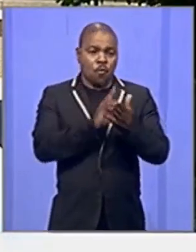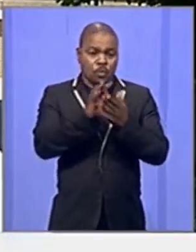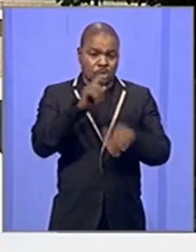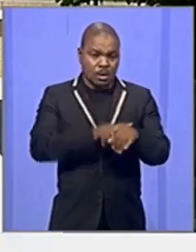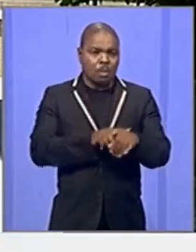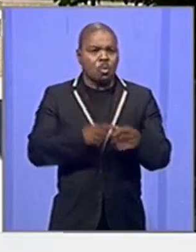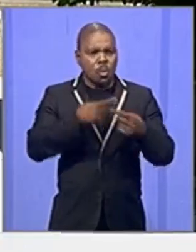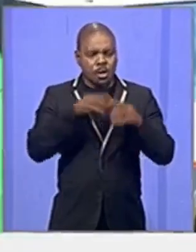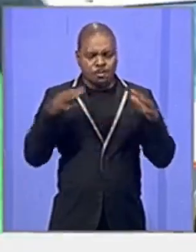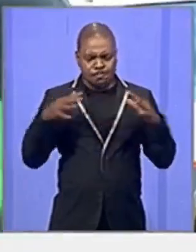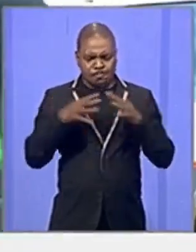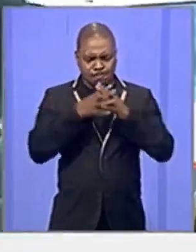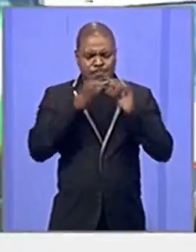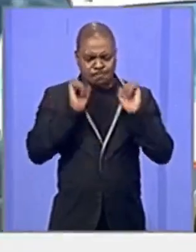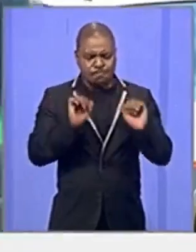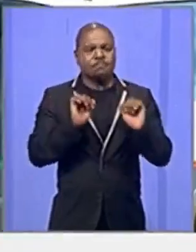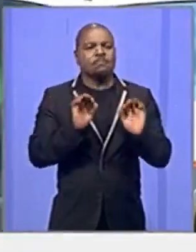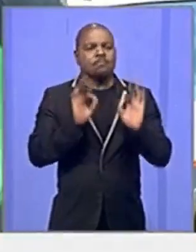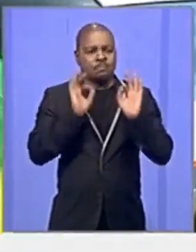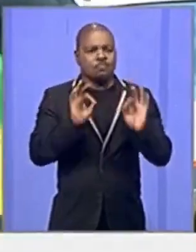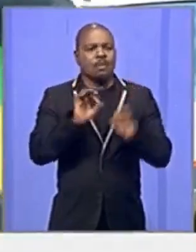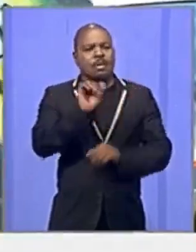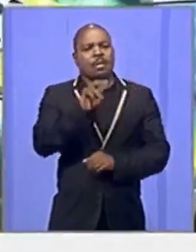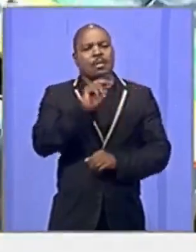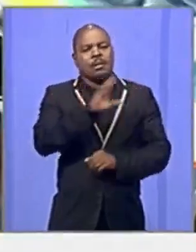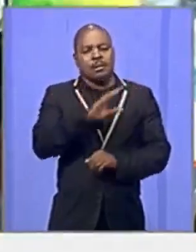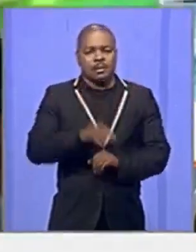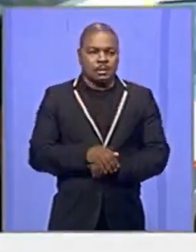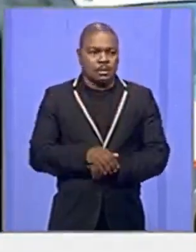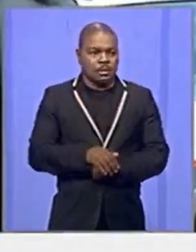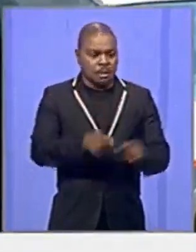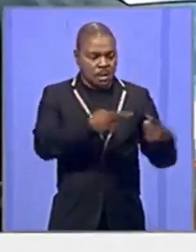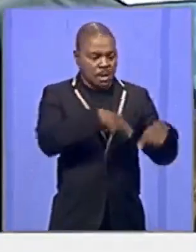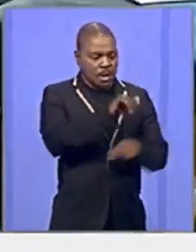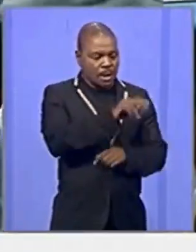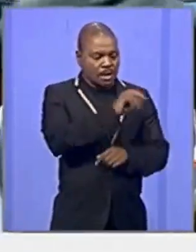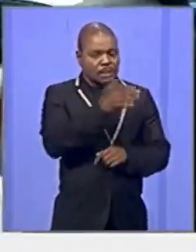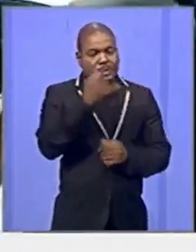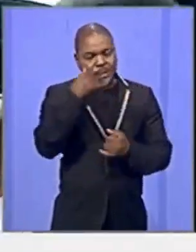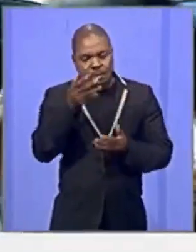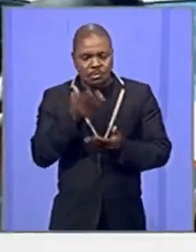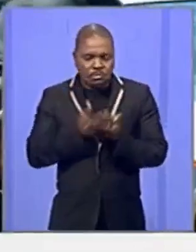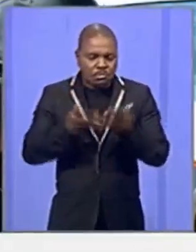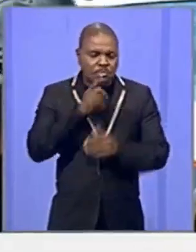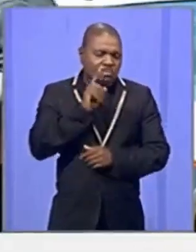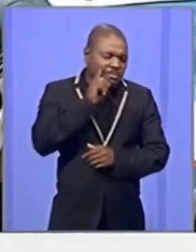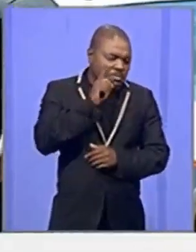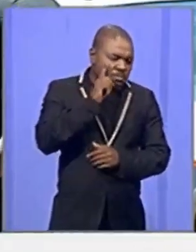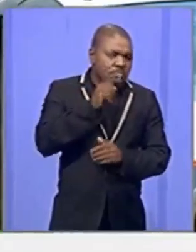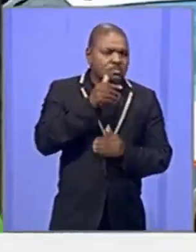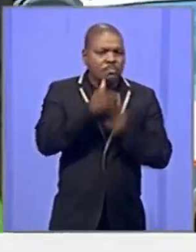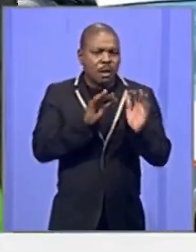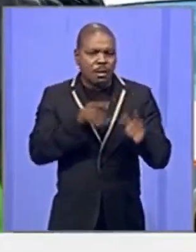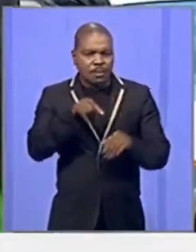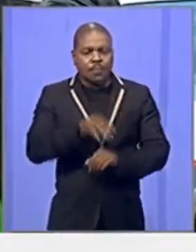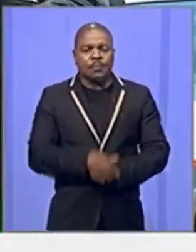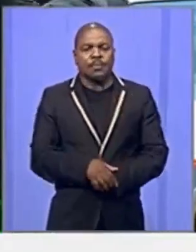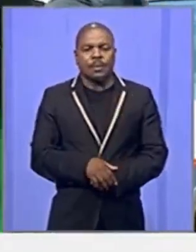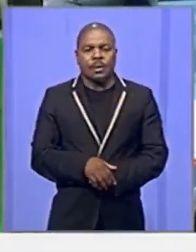re le ANC e kopaneng. Fela ANC ya re e santse e sekaseka seemo sa lekoko mo provinceng. We are new